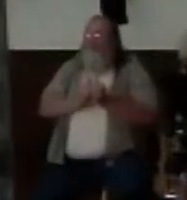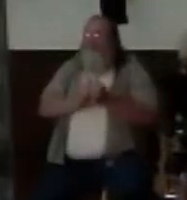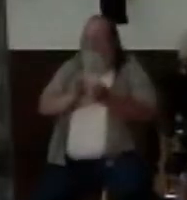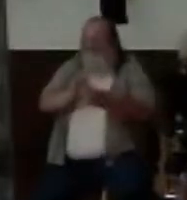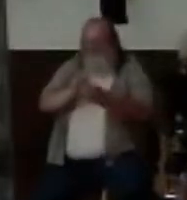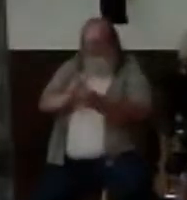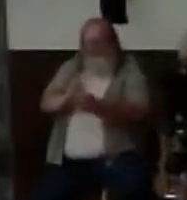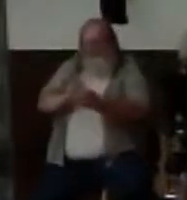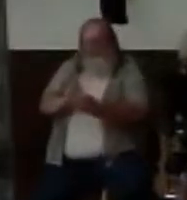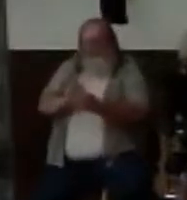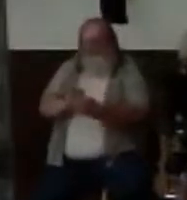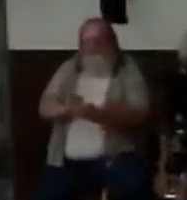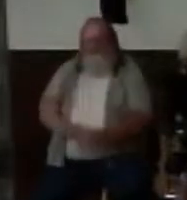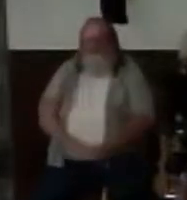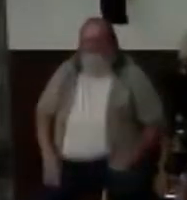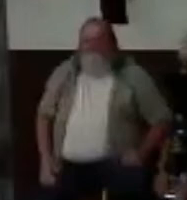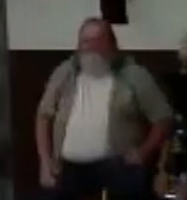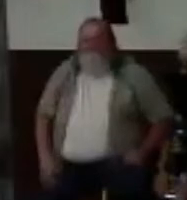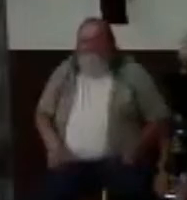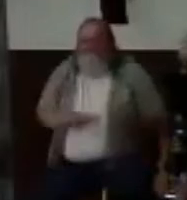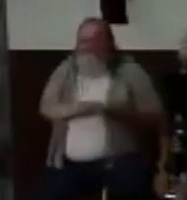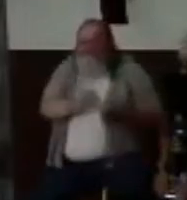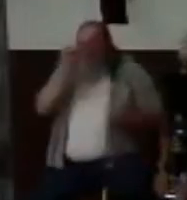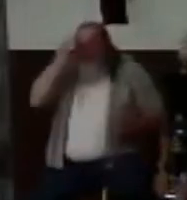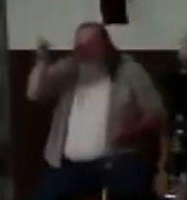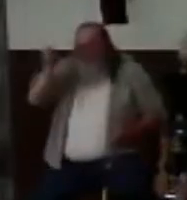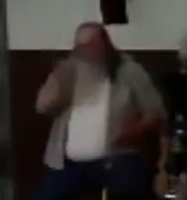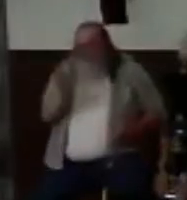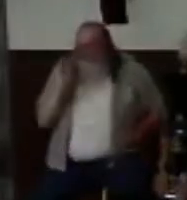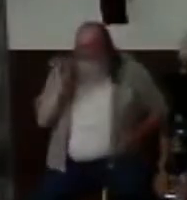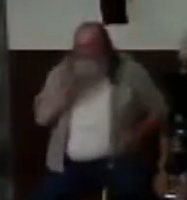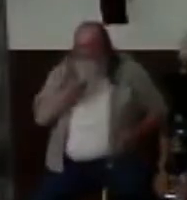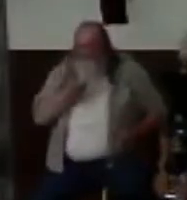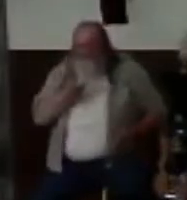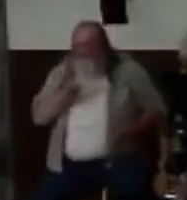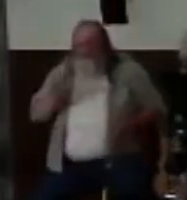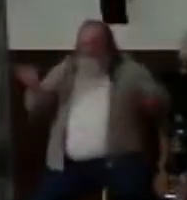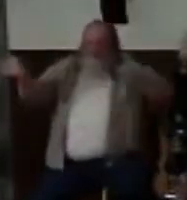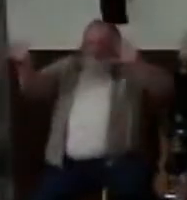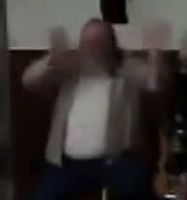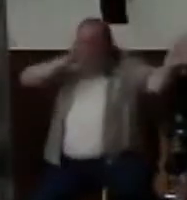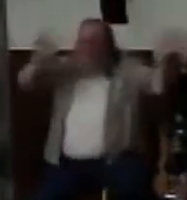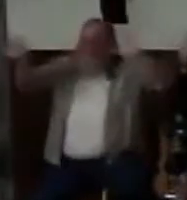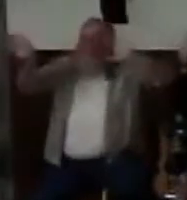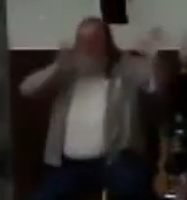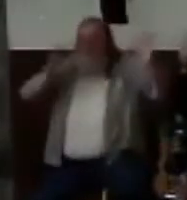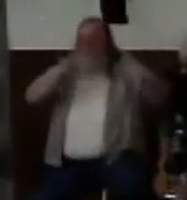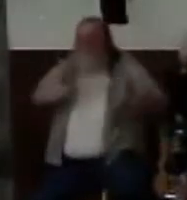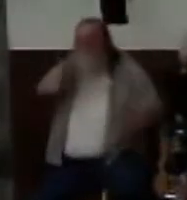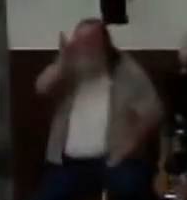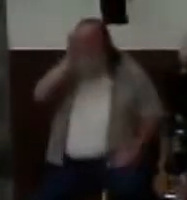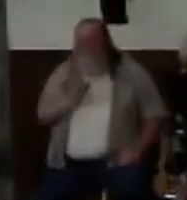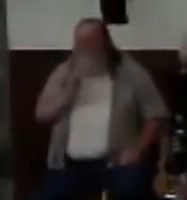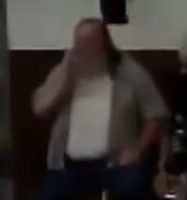why we do what we do, right? It doesn't just stop here. This isn't all we have.